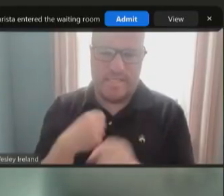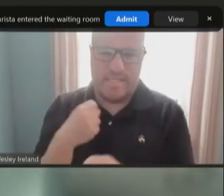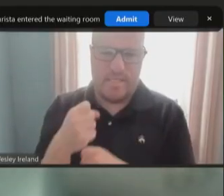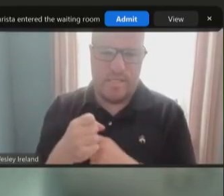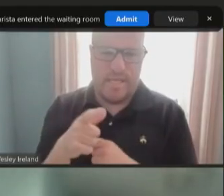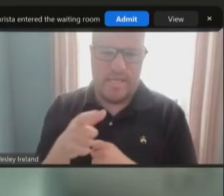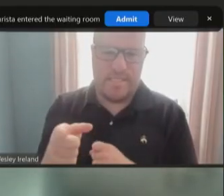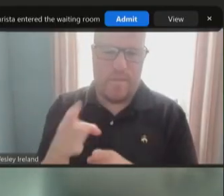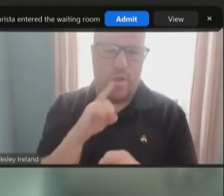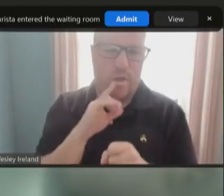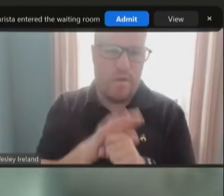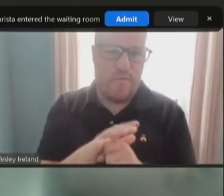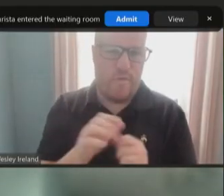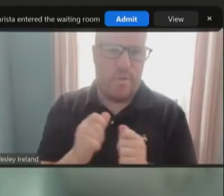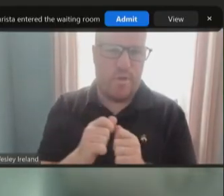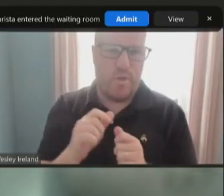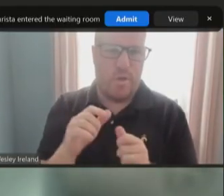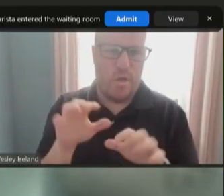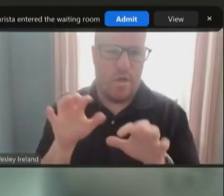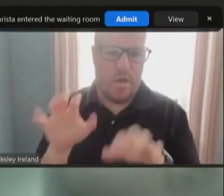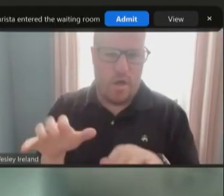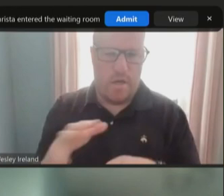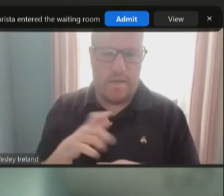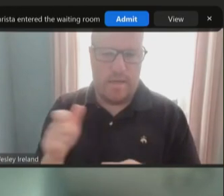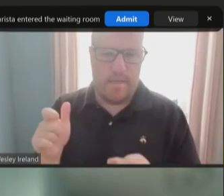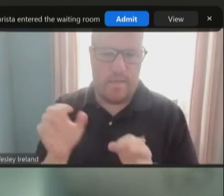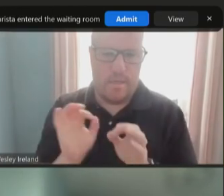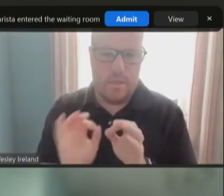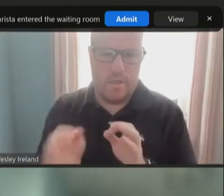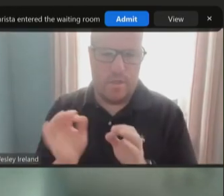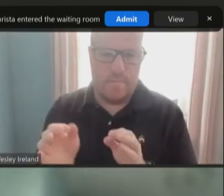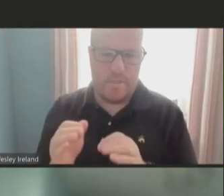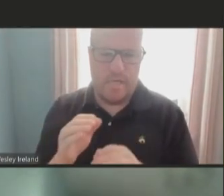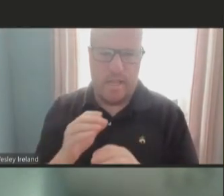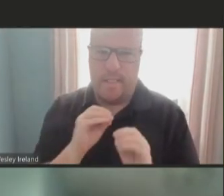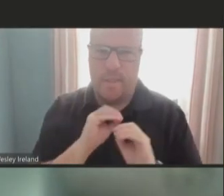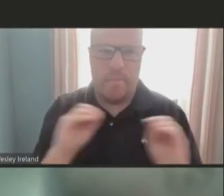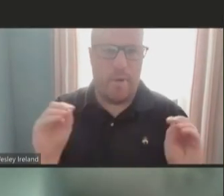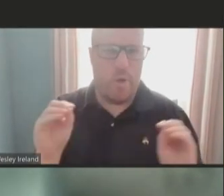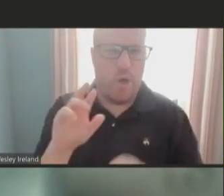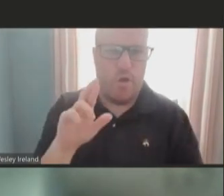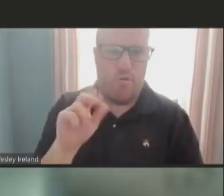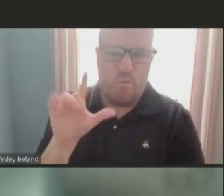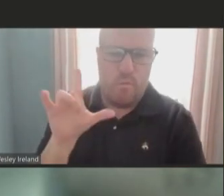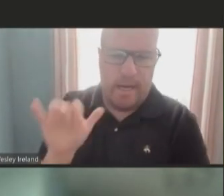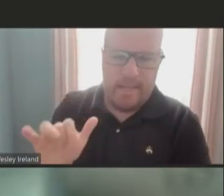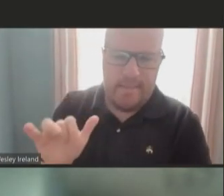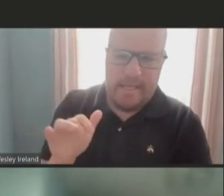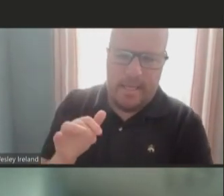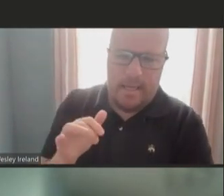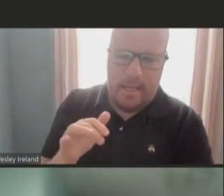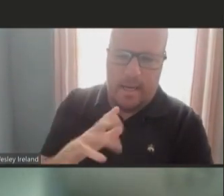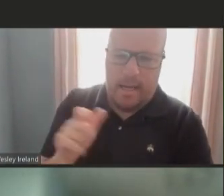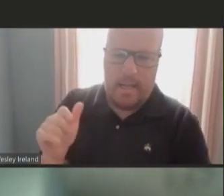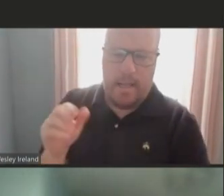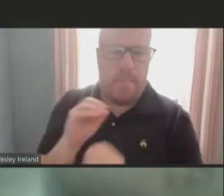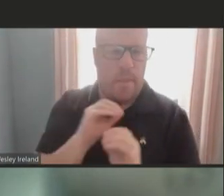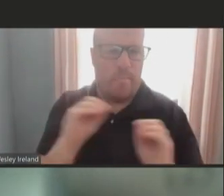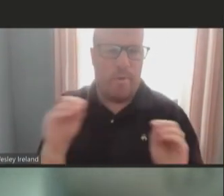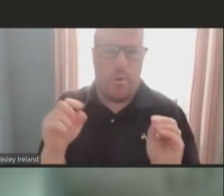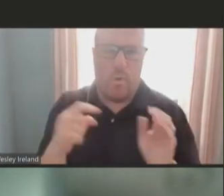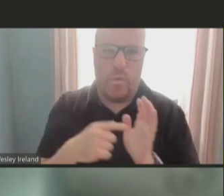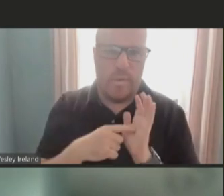pause. There will be some changes this year because they've confirmed that there's interpreting